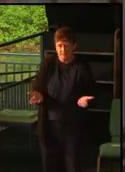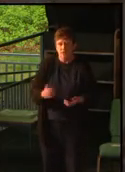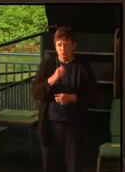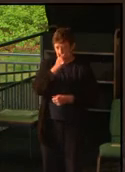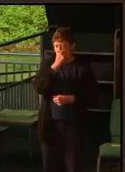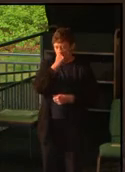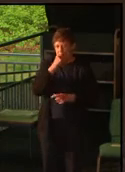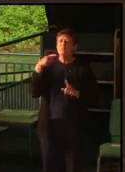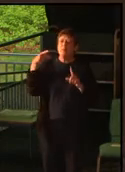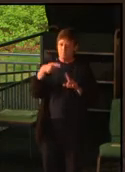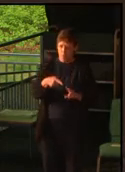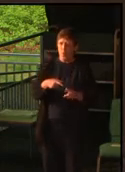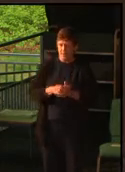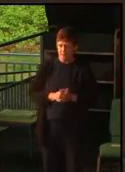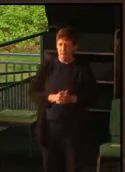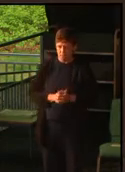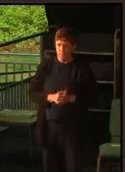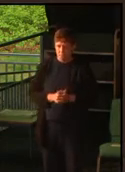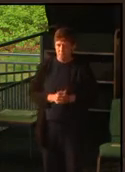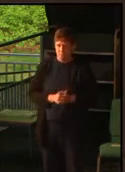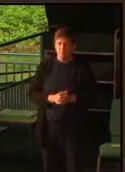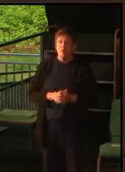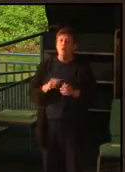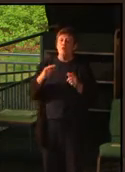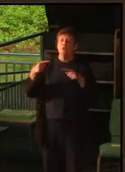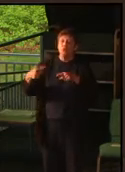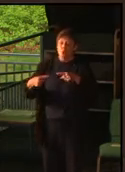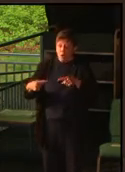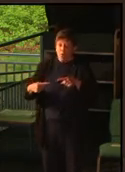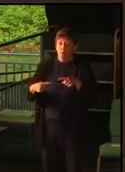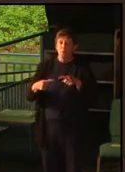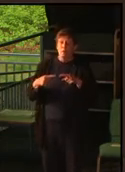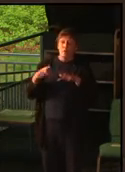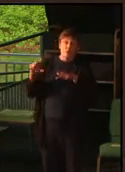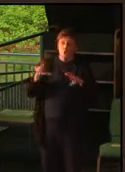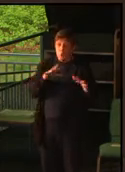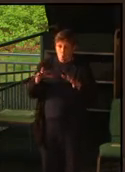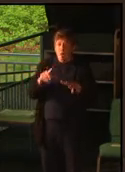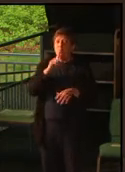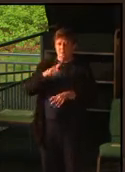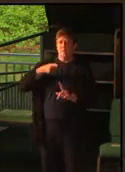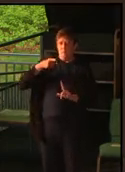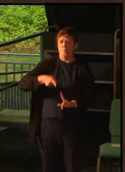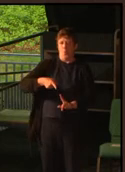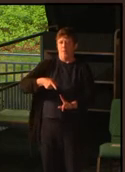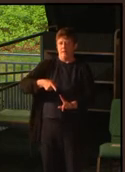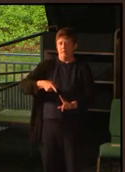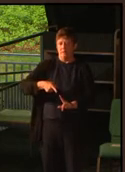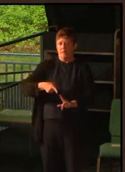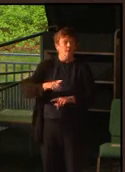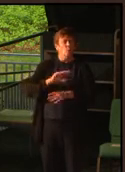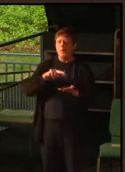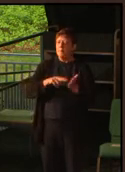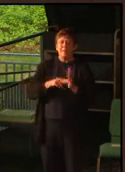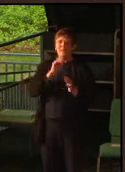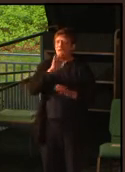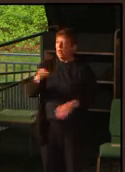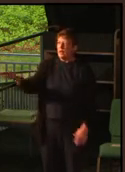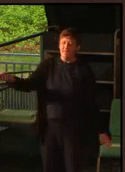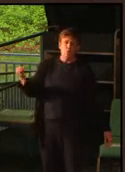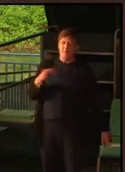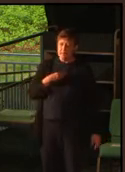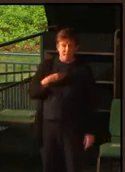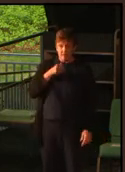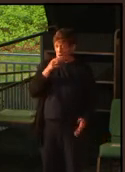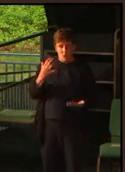The struggle, the storm, is the point. This moment would mean nothing if it was given and not earned,